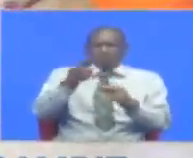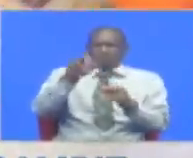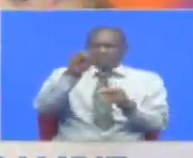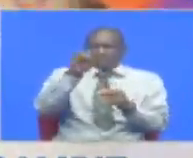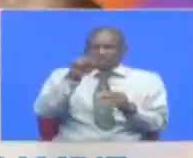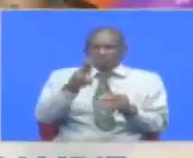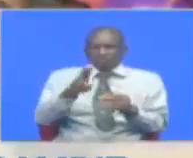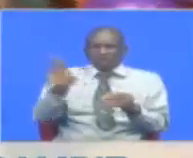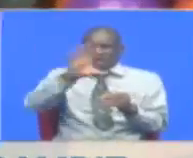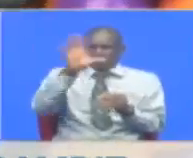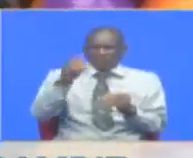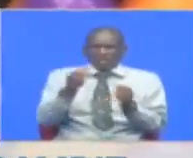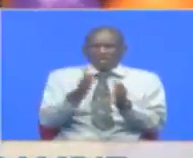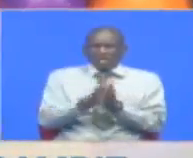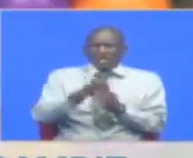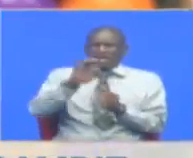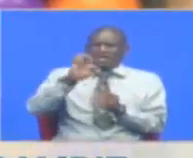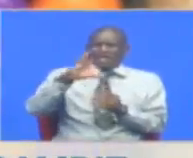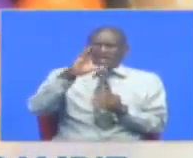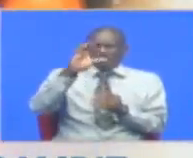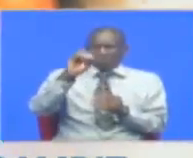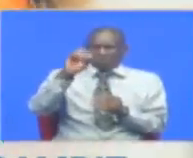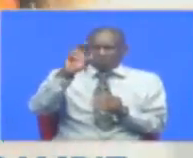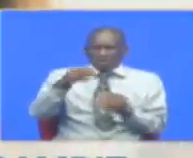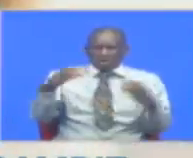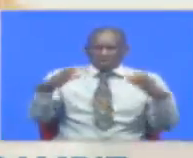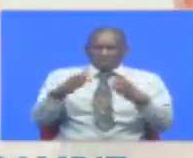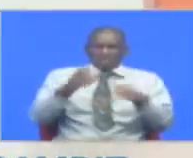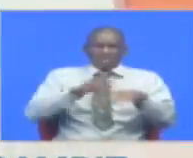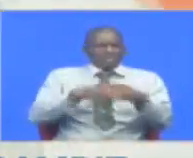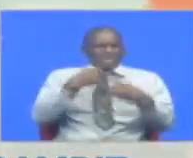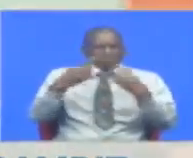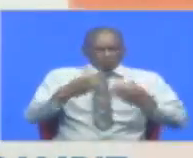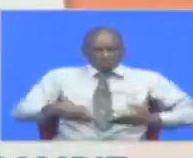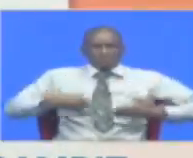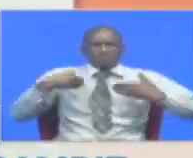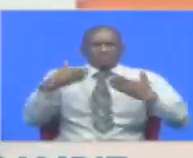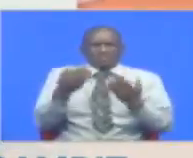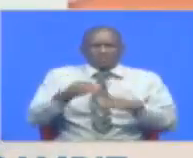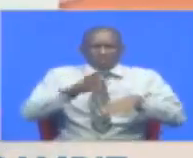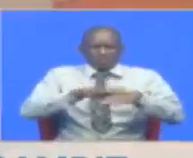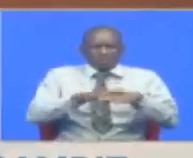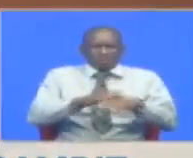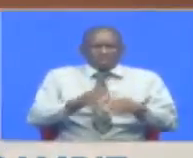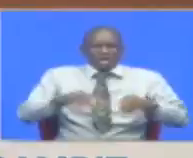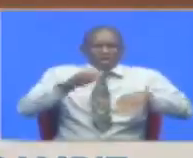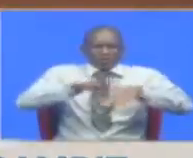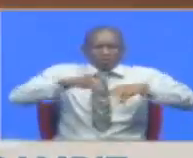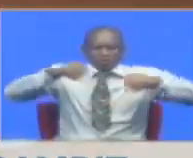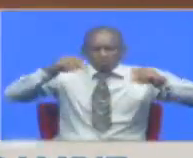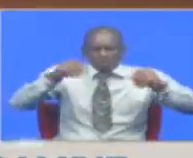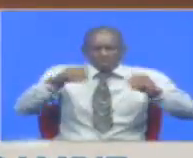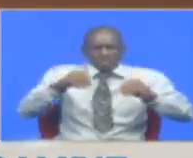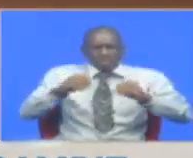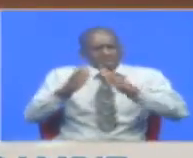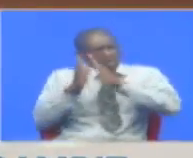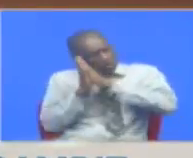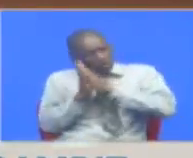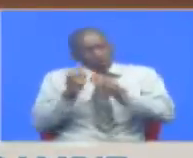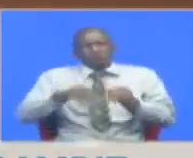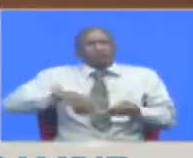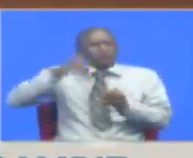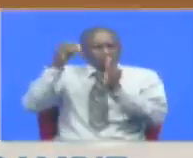Africa and Acorn Holdings when it comes to the provision of decent and high-quality accommodation for